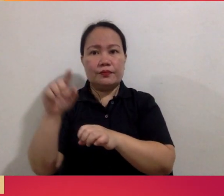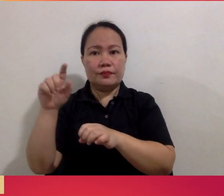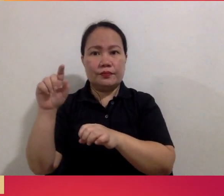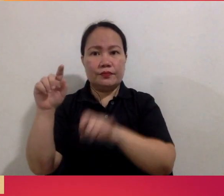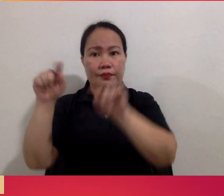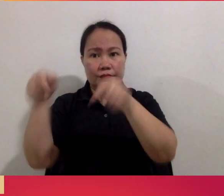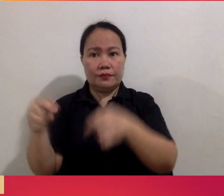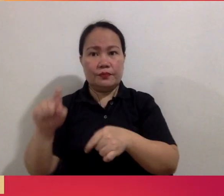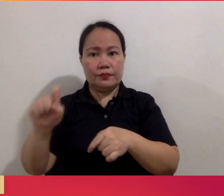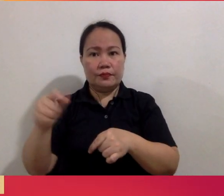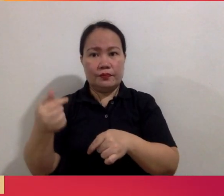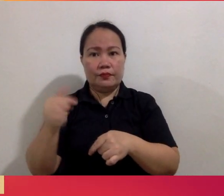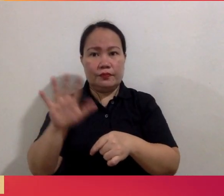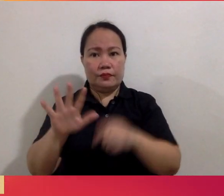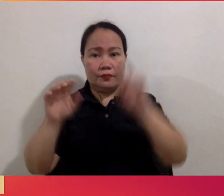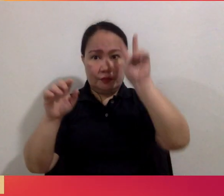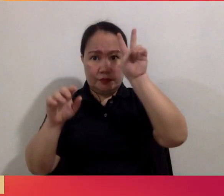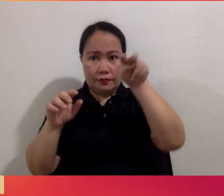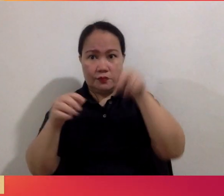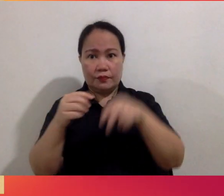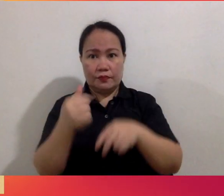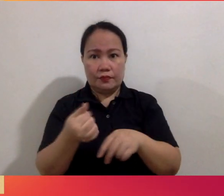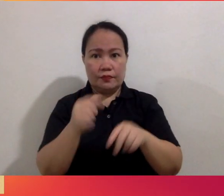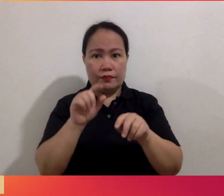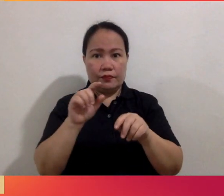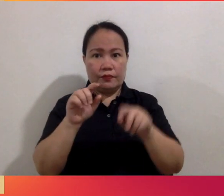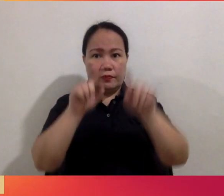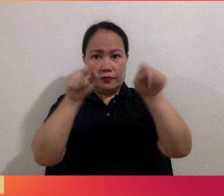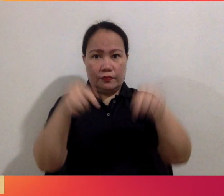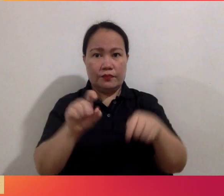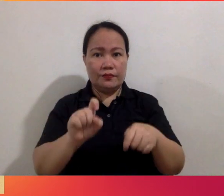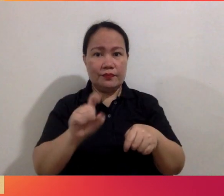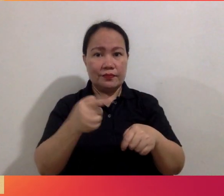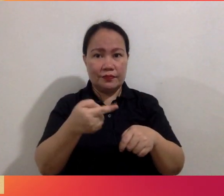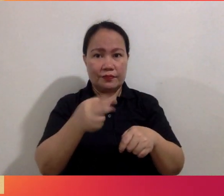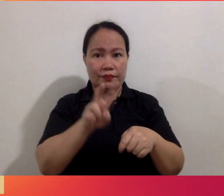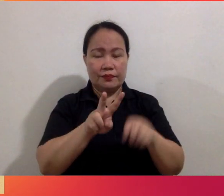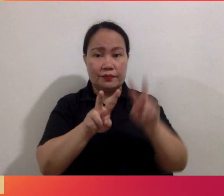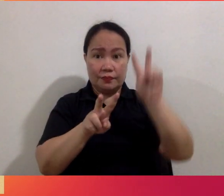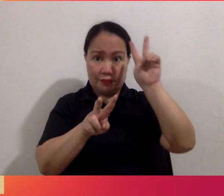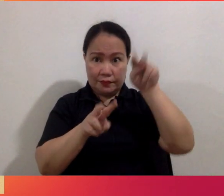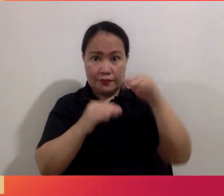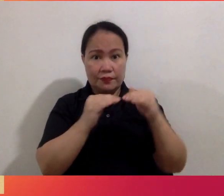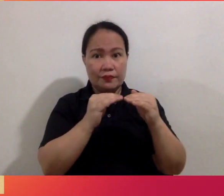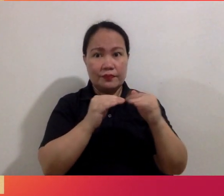X plus 5 squared plus x minus 2 squared is equal to 37.